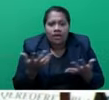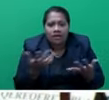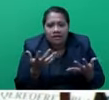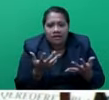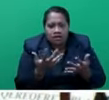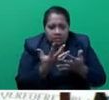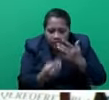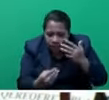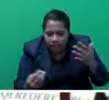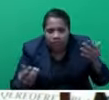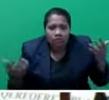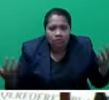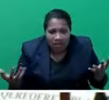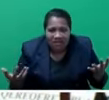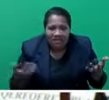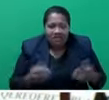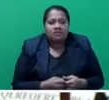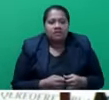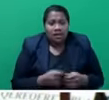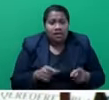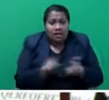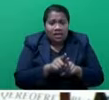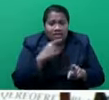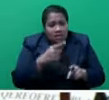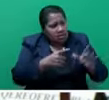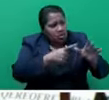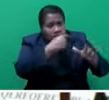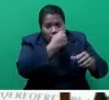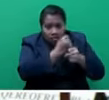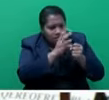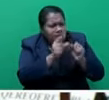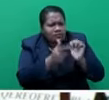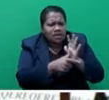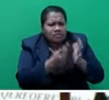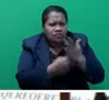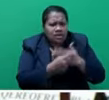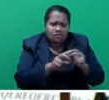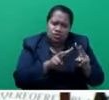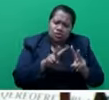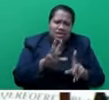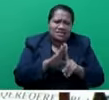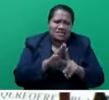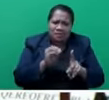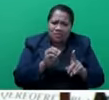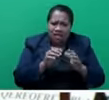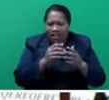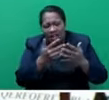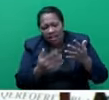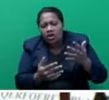wastages are. And as I said, the Auditor General sometimes looks at the sample. Those who